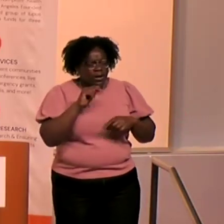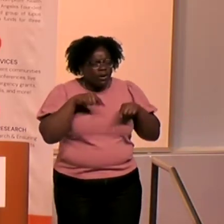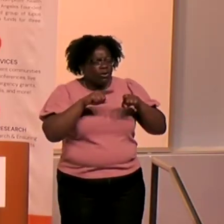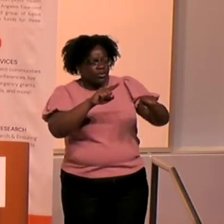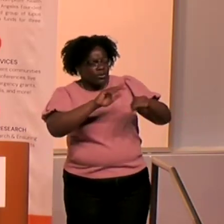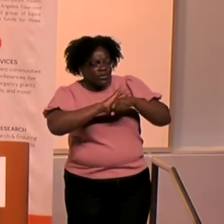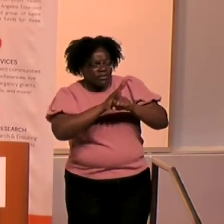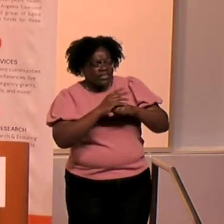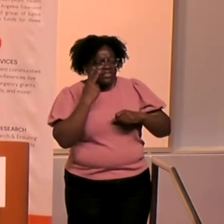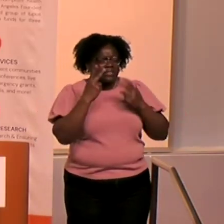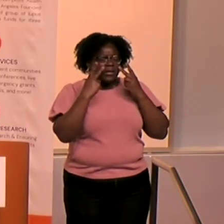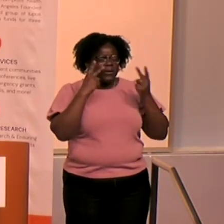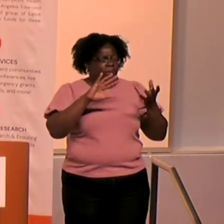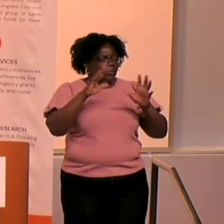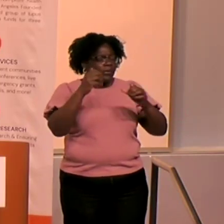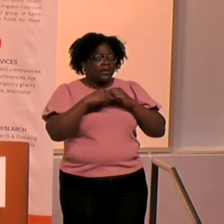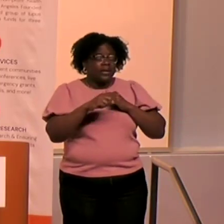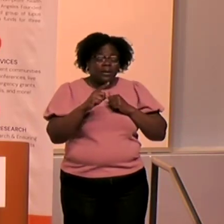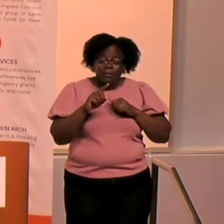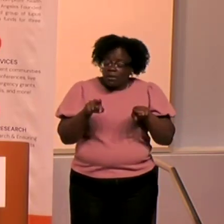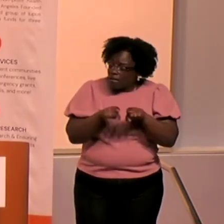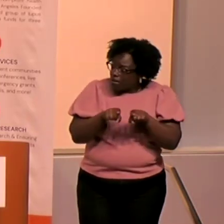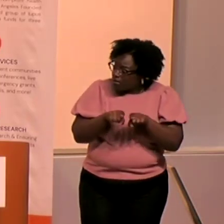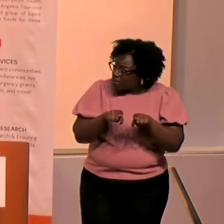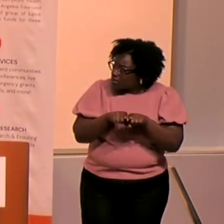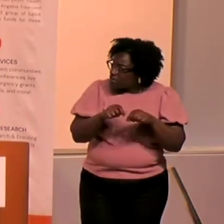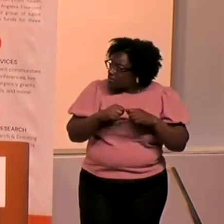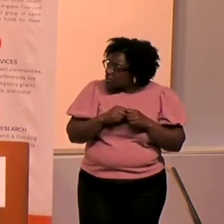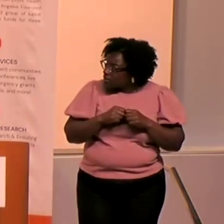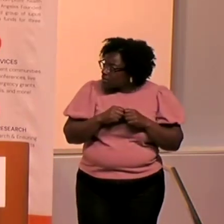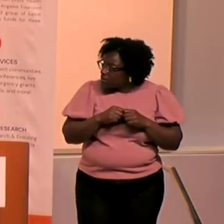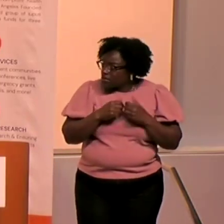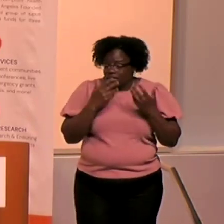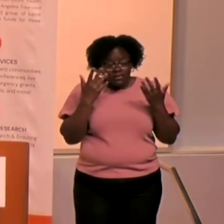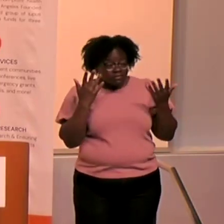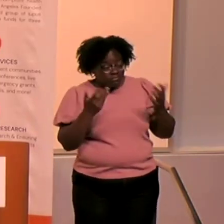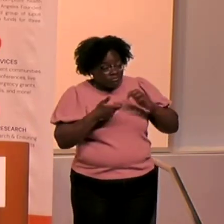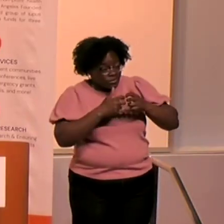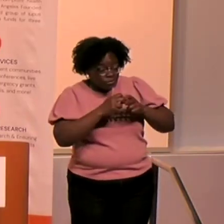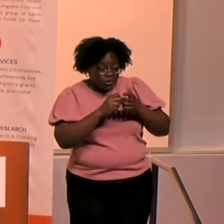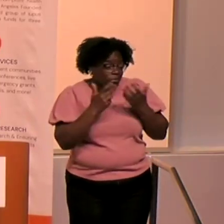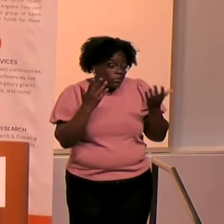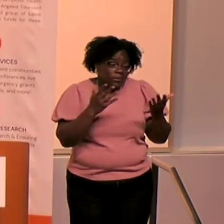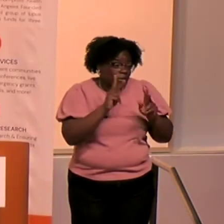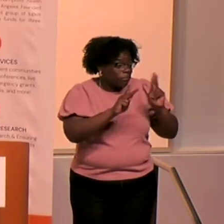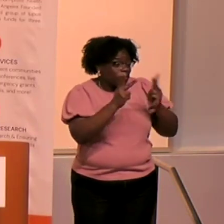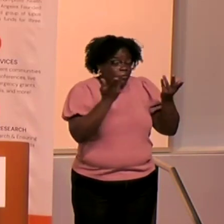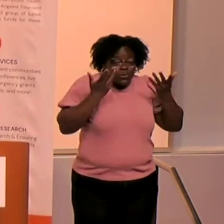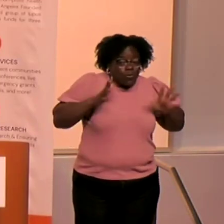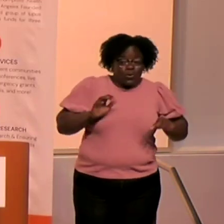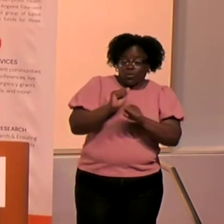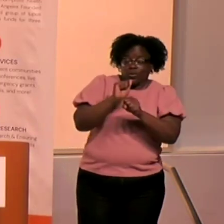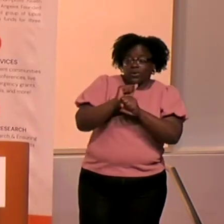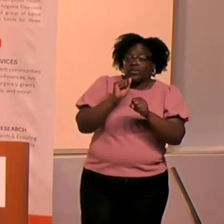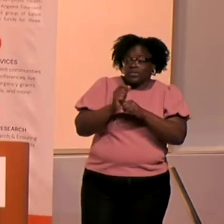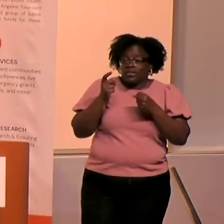Yeah. But it was also nobody was really wanting to work, so they needed me hands-on. But I needed